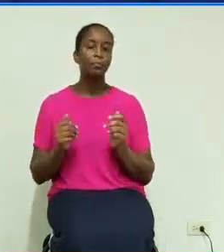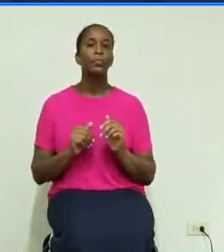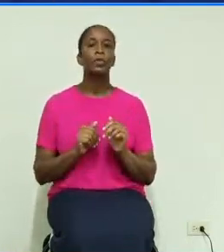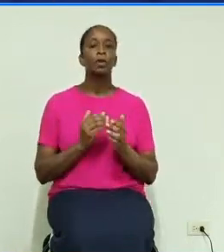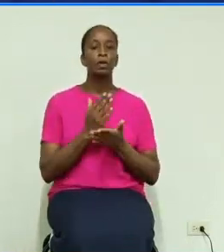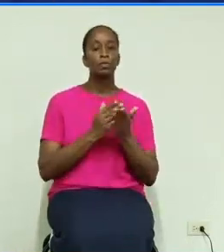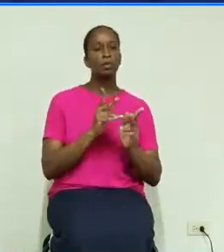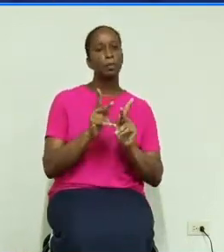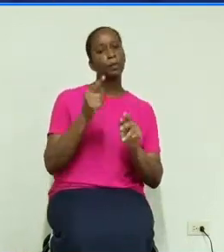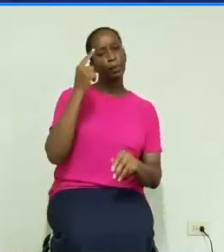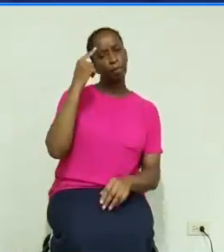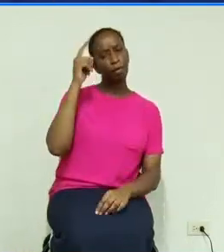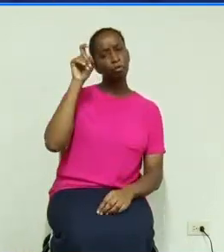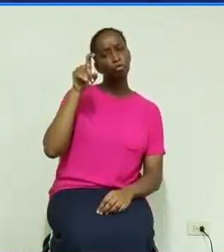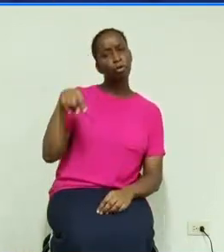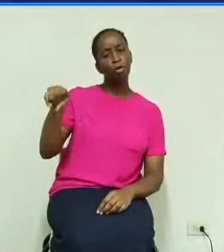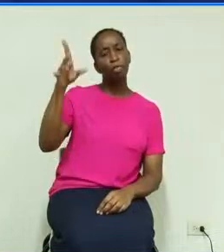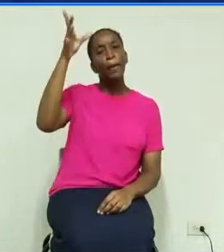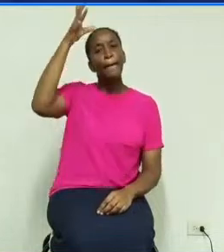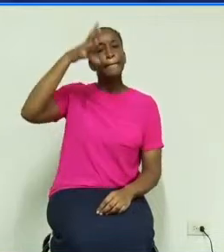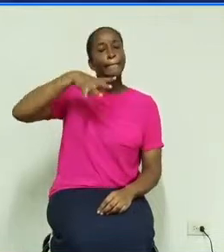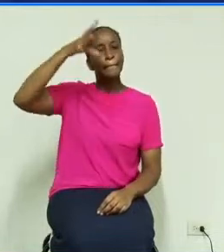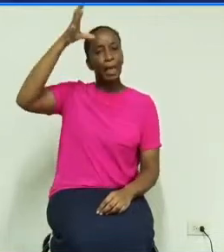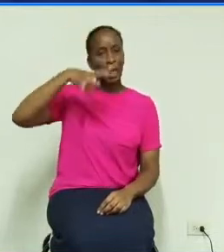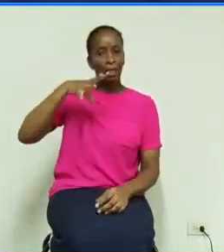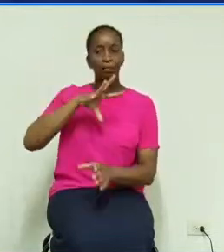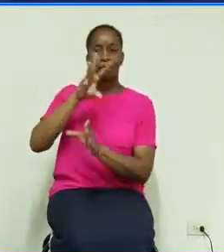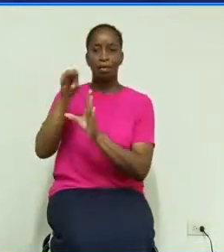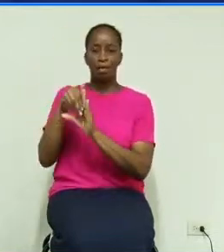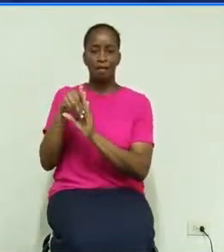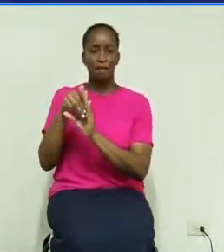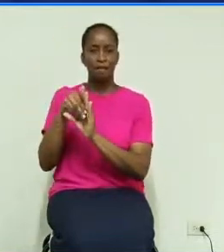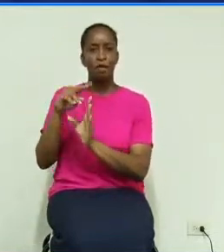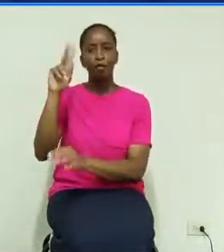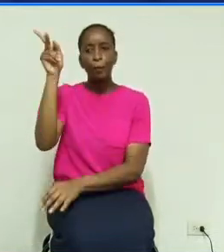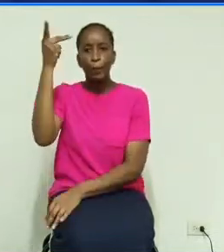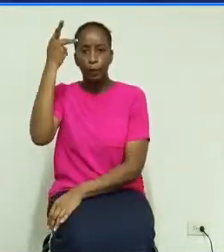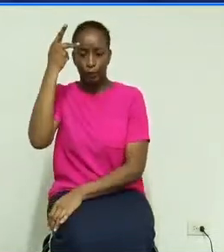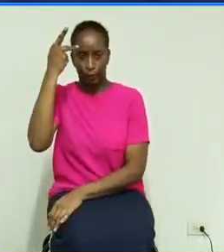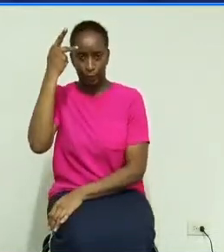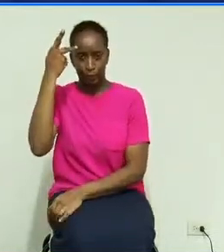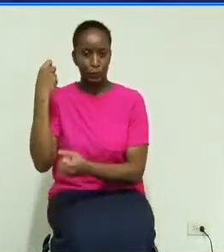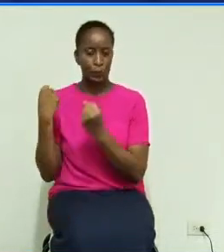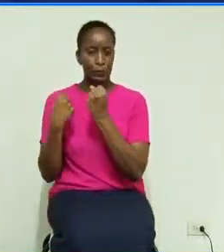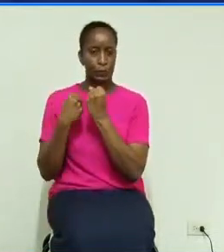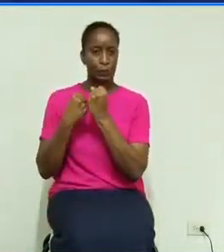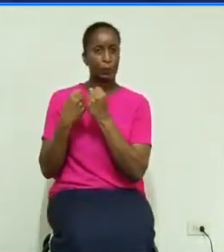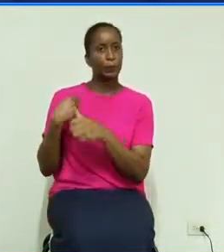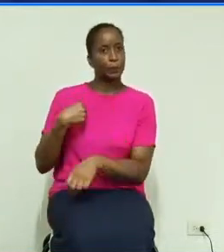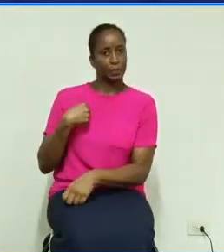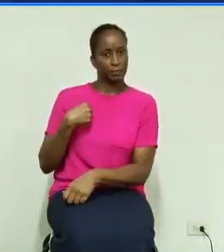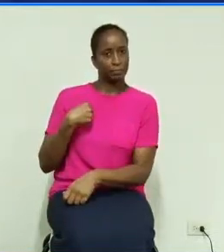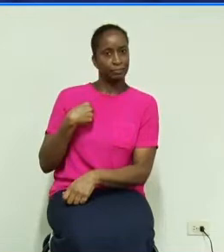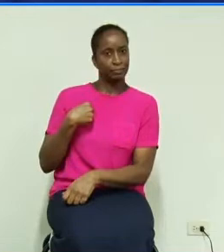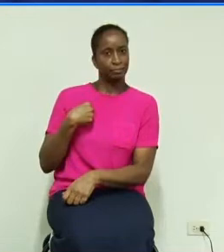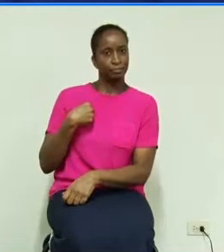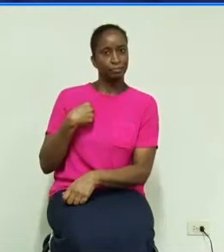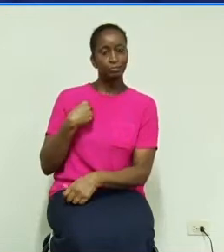And traditionally, in Barbados, as it has been in different other spaces, it is still very